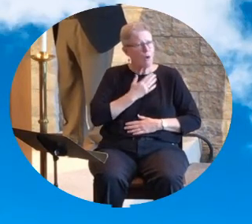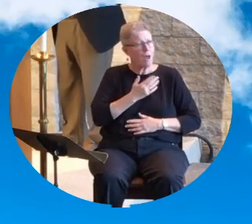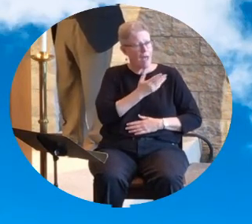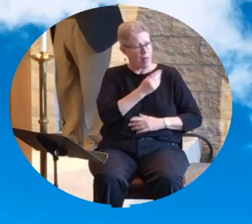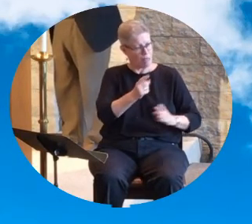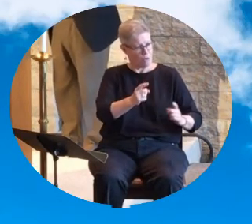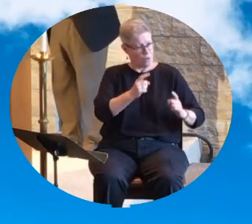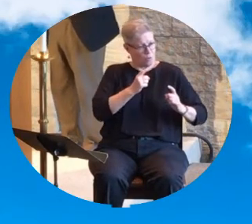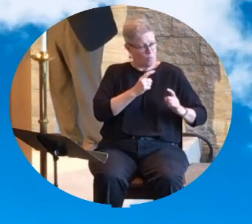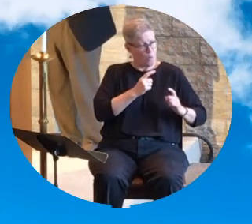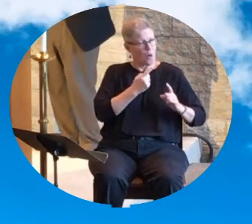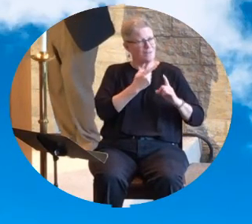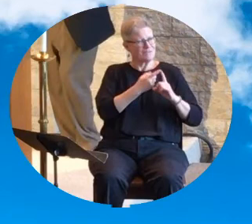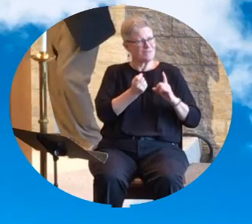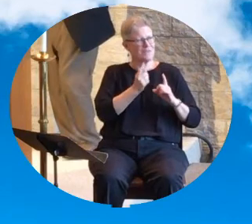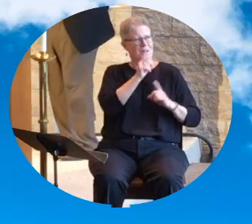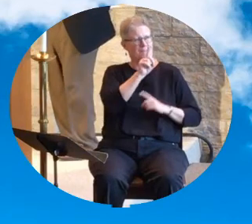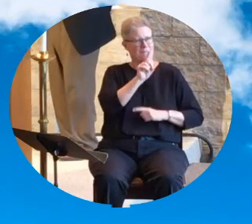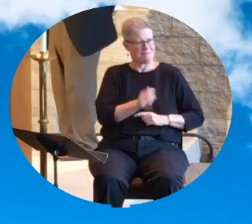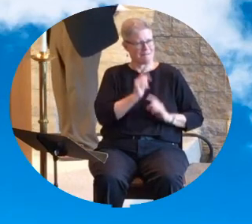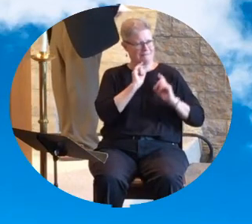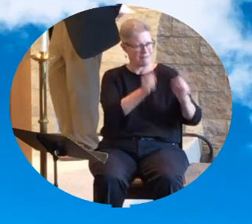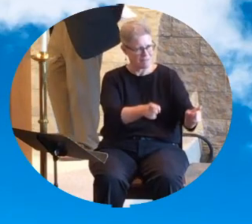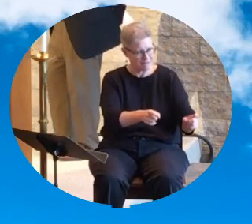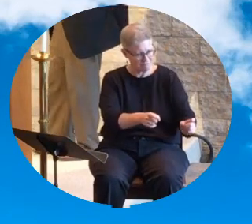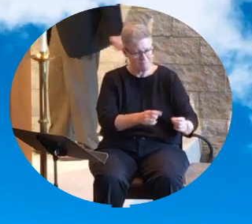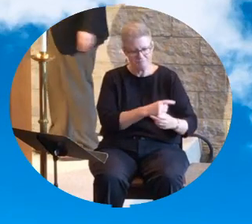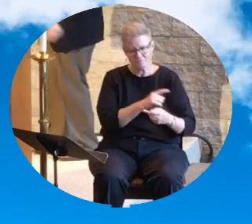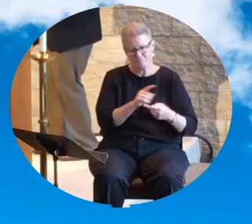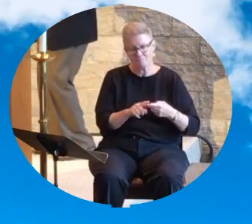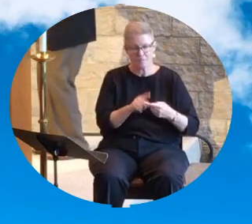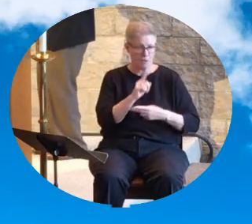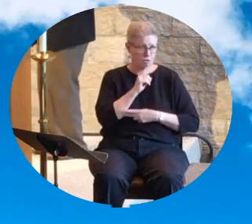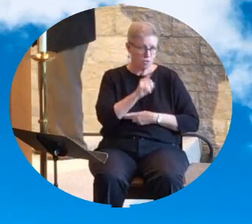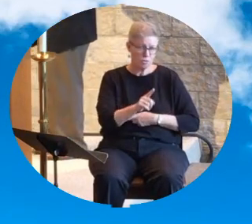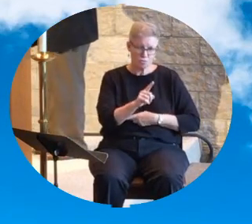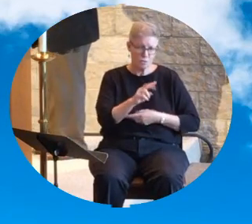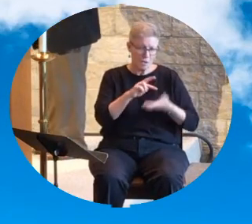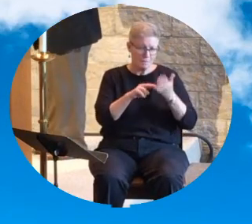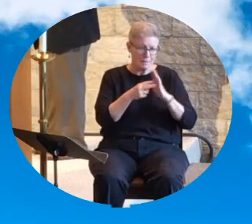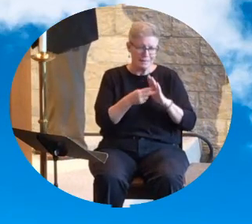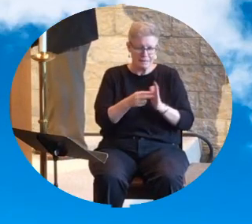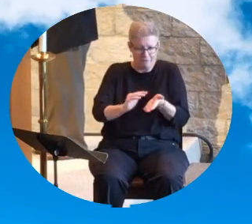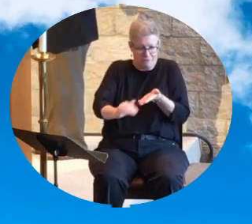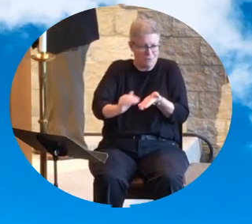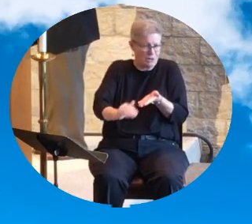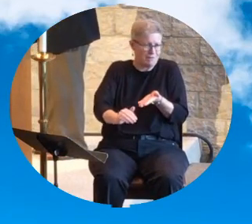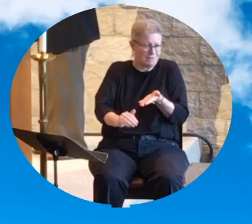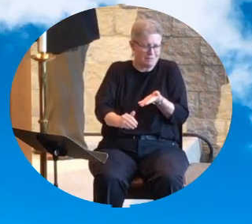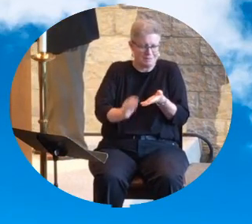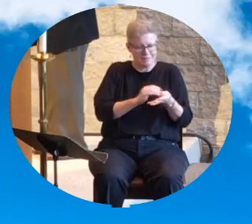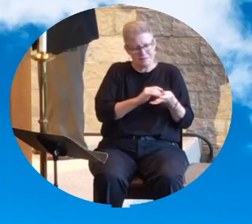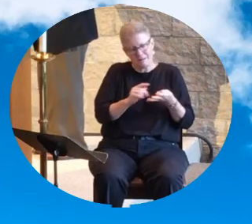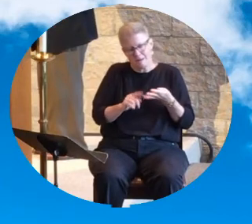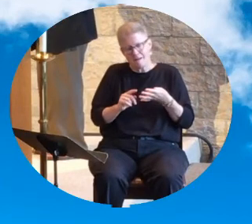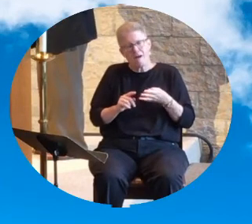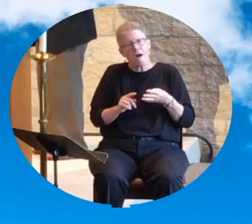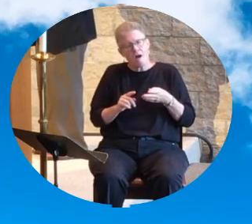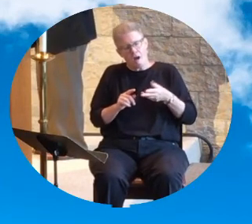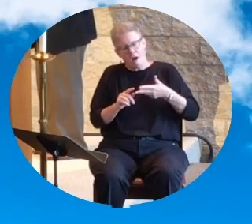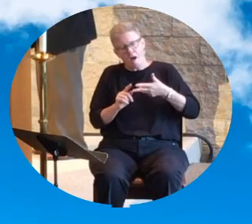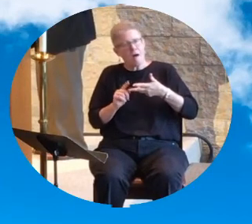the real purpose of forgiveness, and the beautiful feelings and rewards of gratitude. I